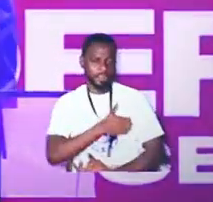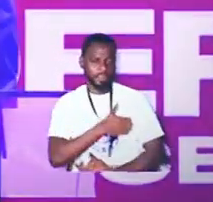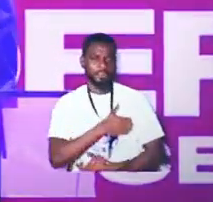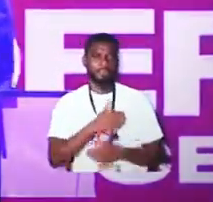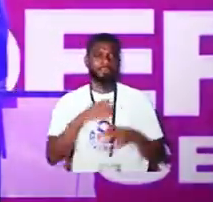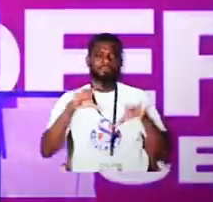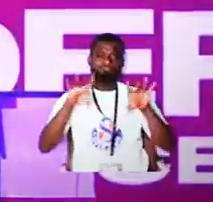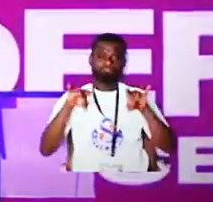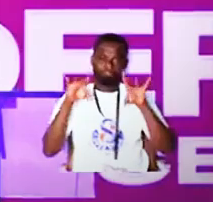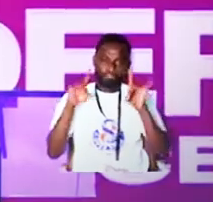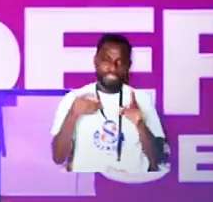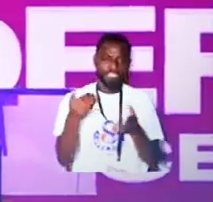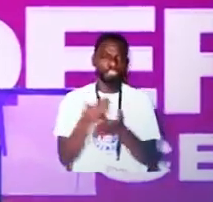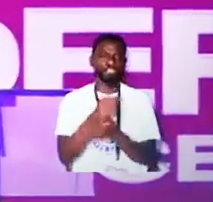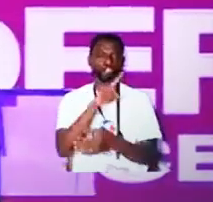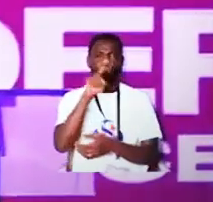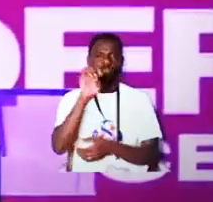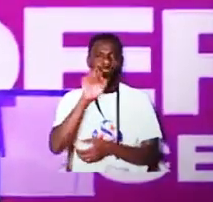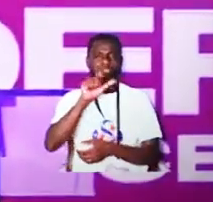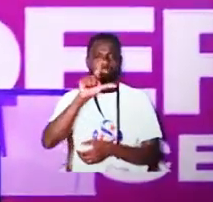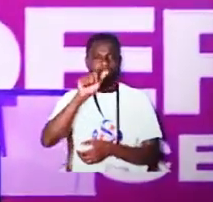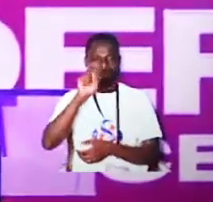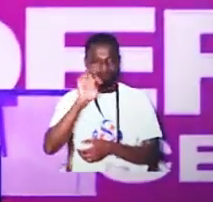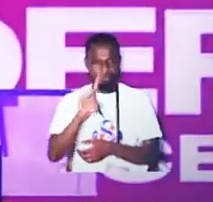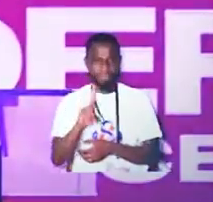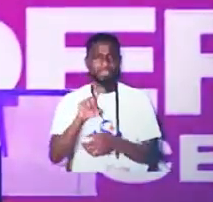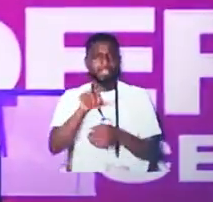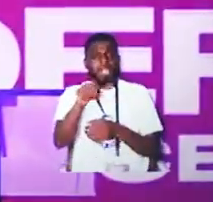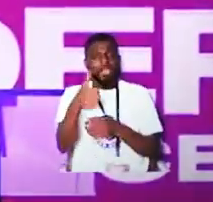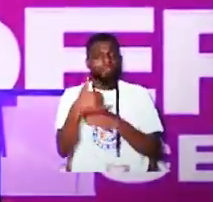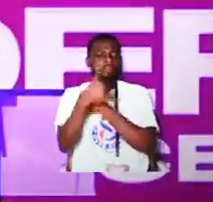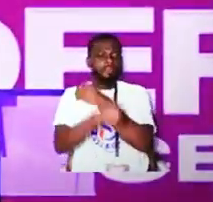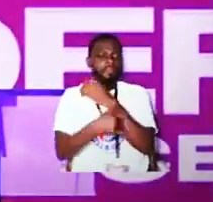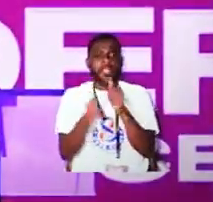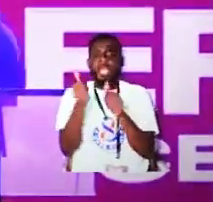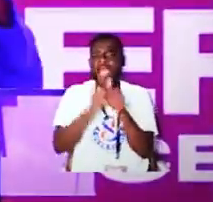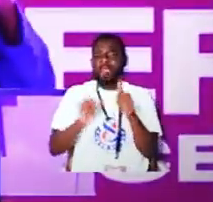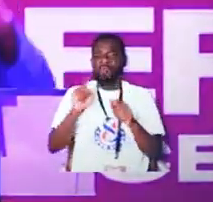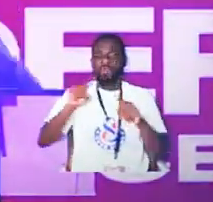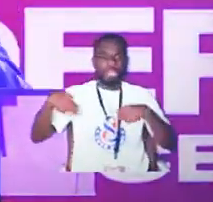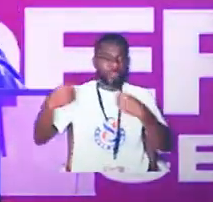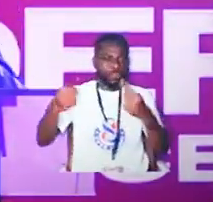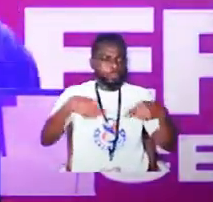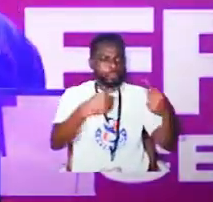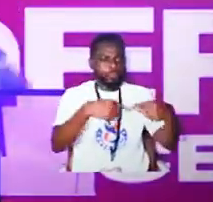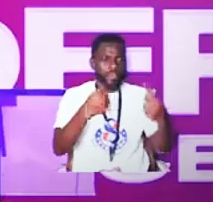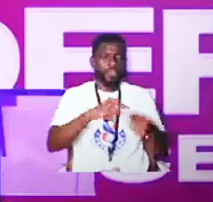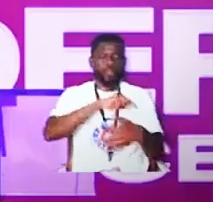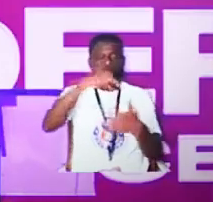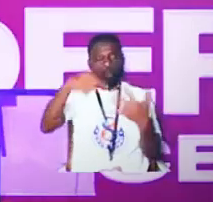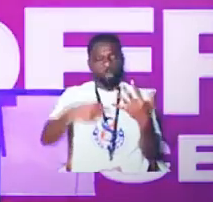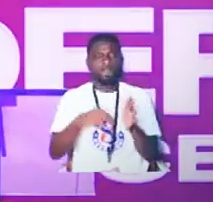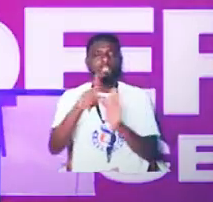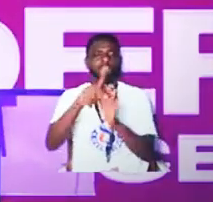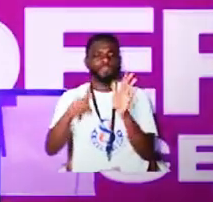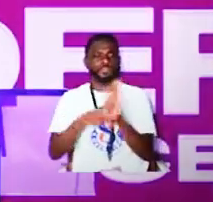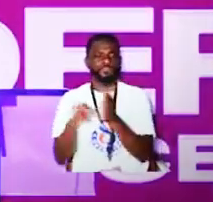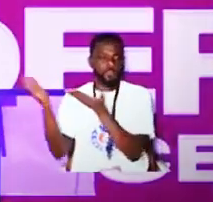Australia, New Zealand, and other nations. And wherever they went, these principles brought them prosperity.